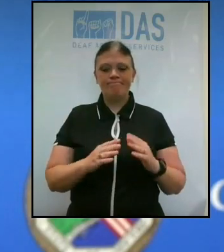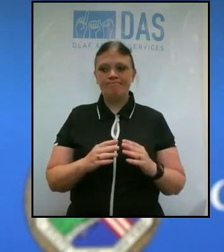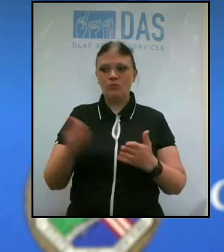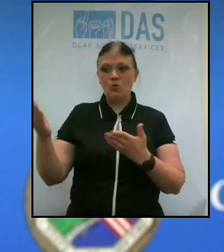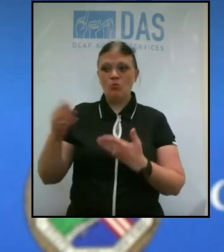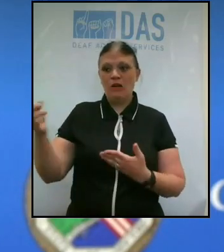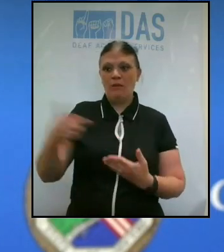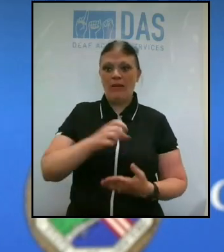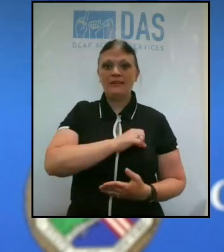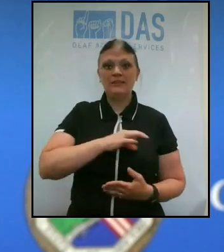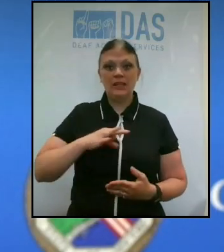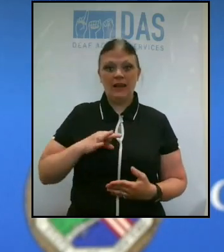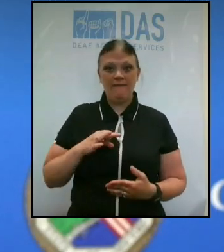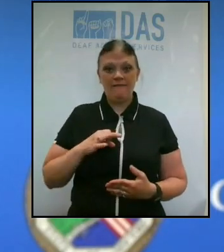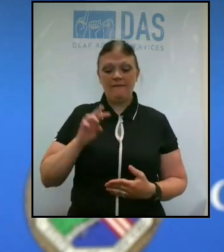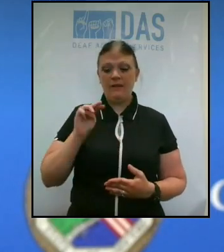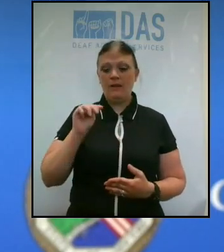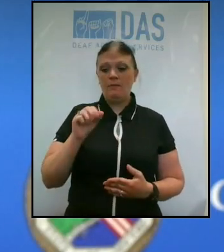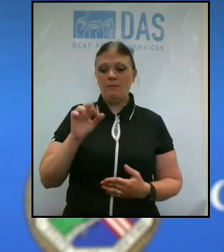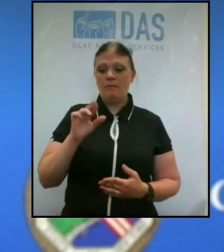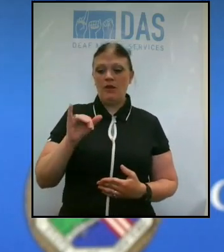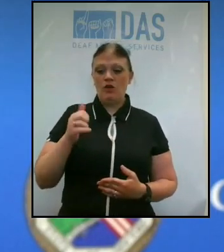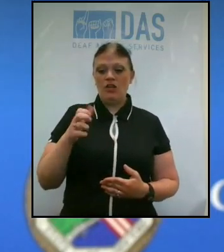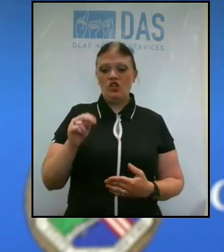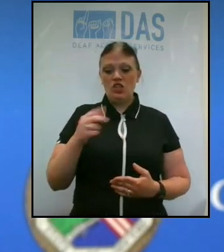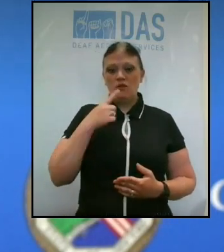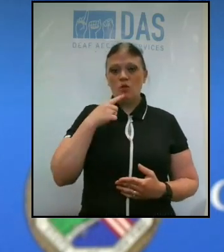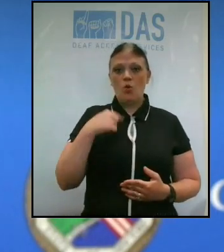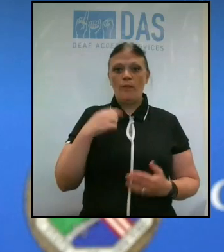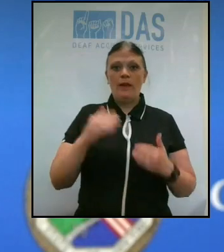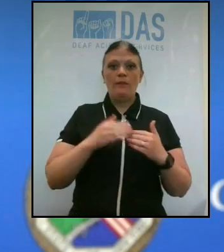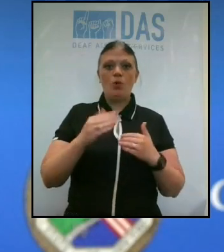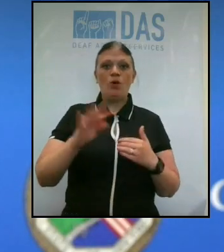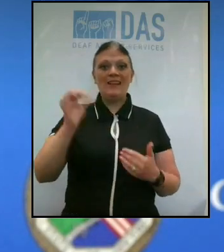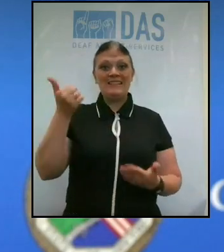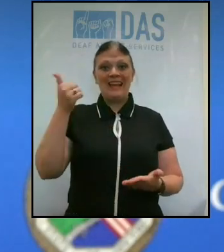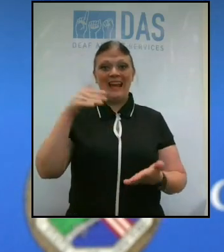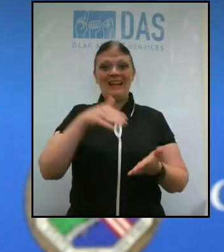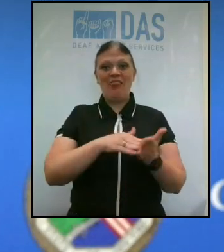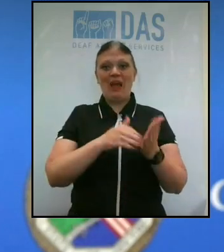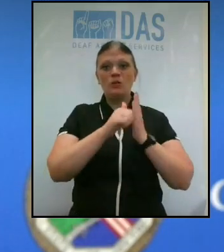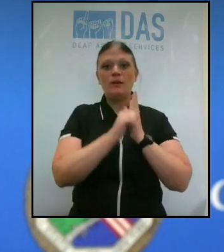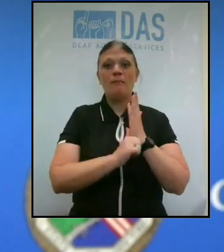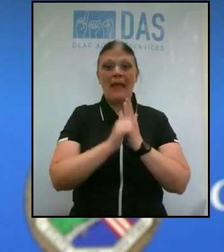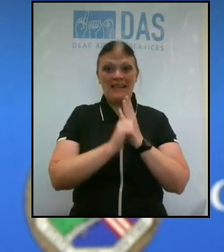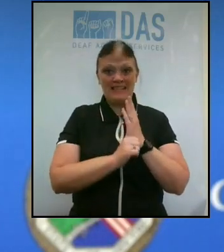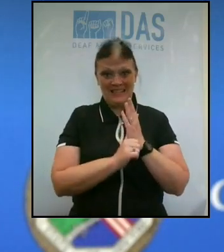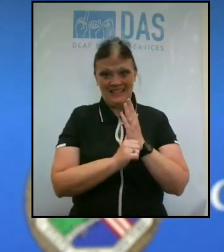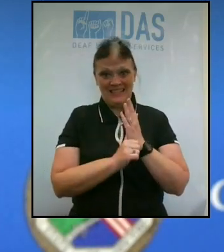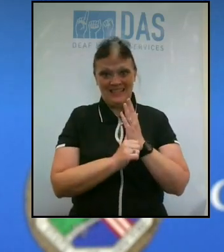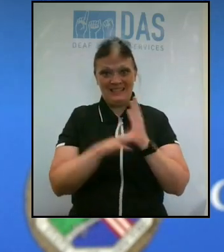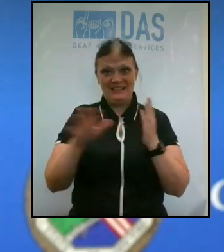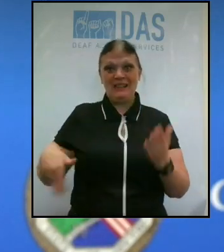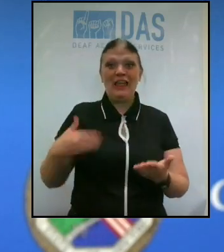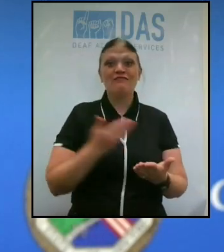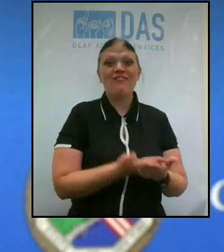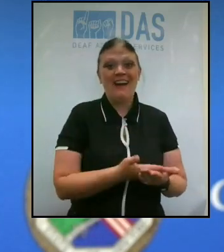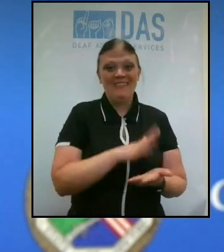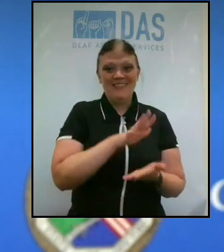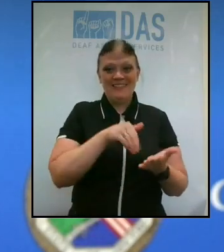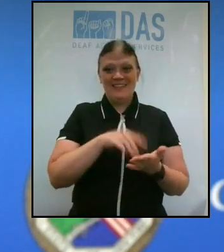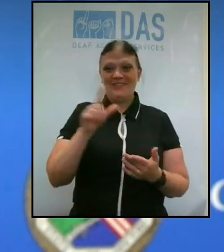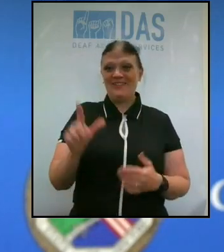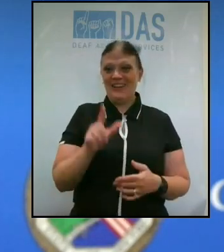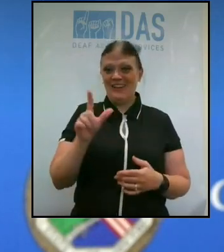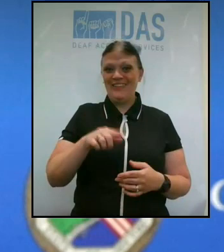of their staff. Mary Jean told me last week that they had more than 10,000 magazines that had arrived at the Central